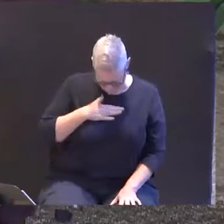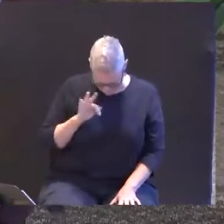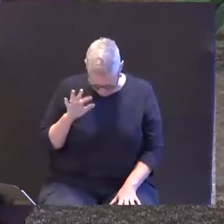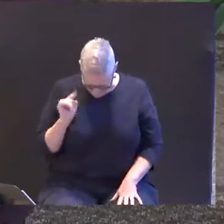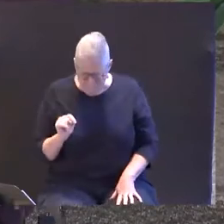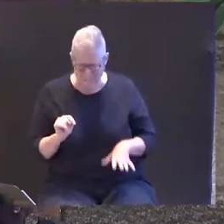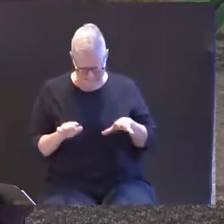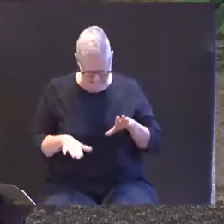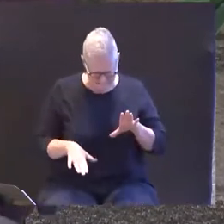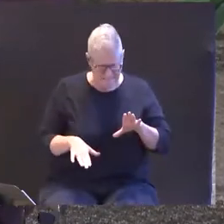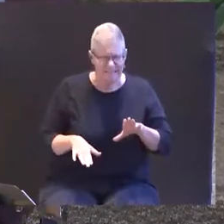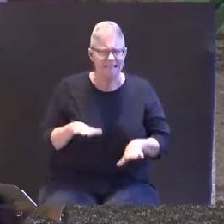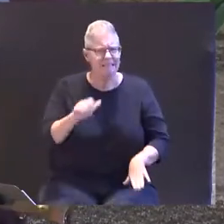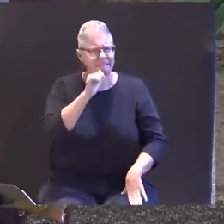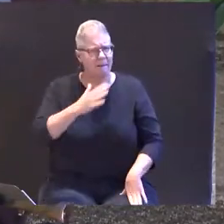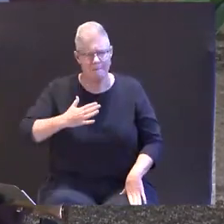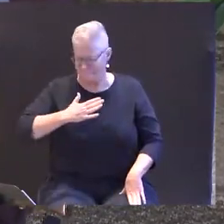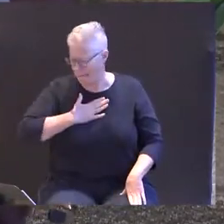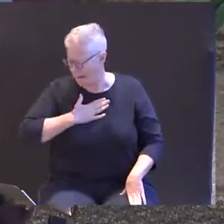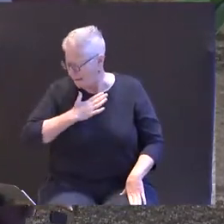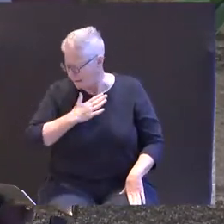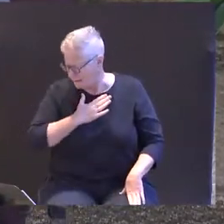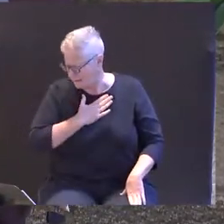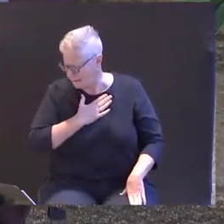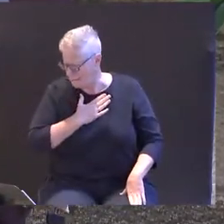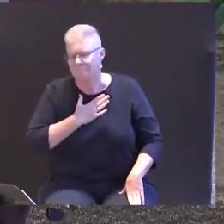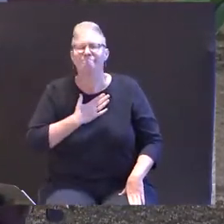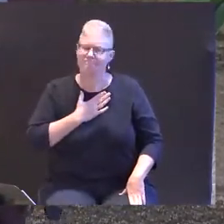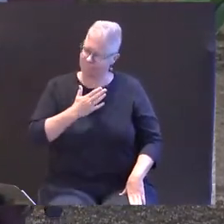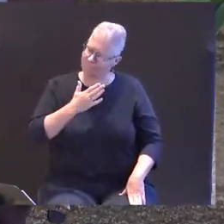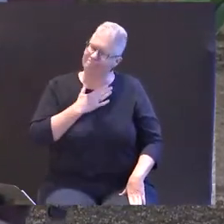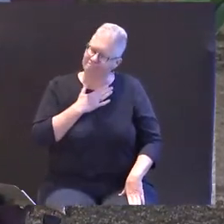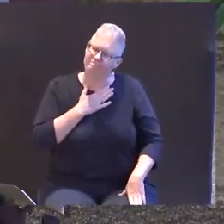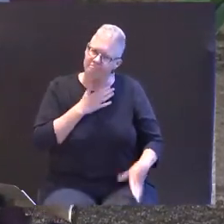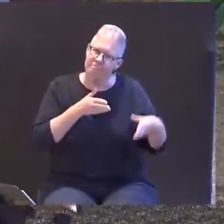own. Such is the path I chose.